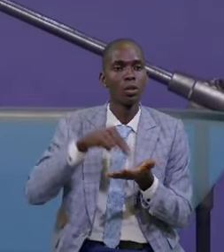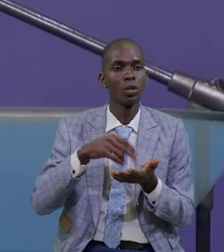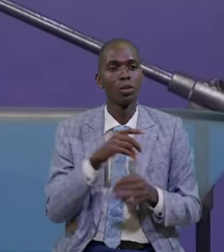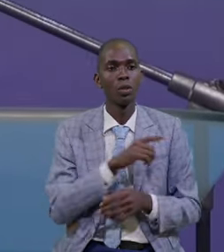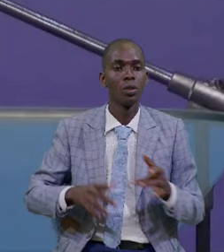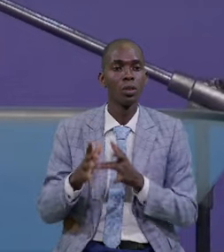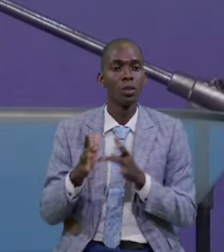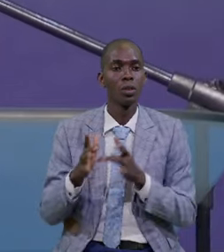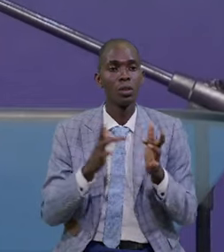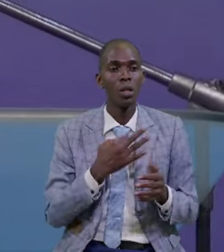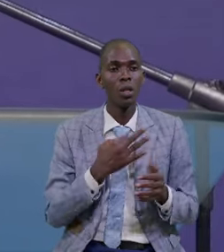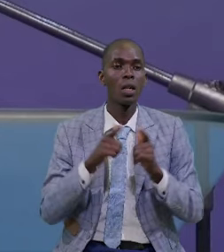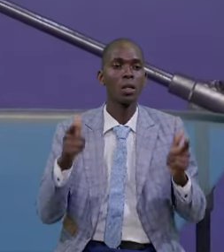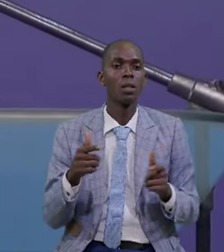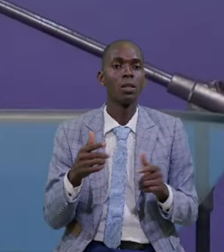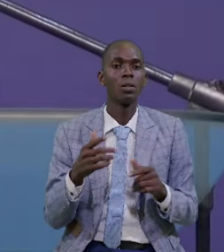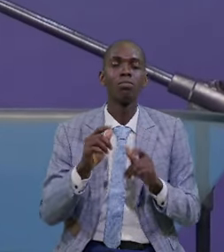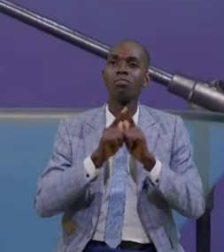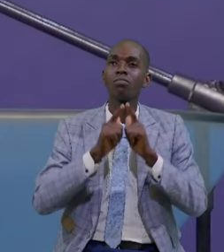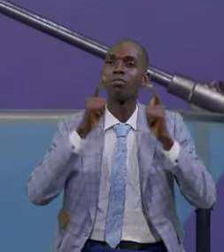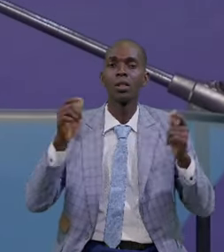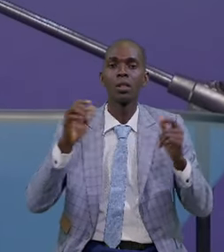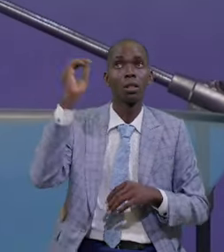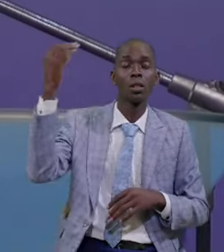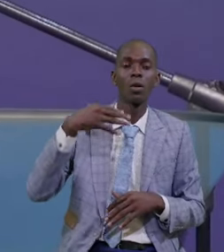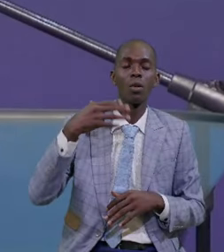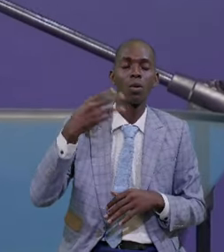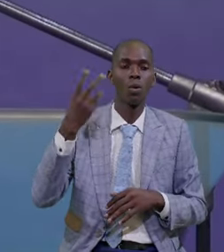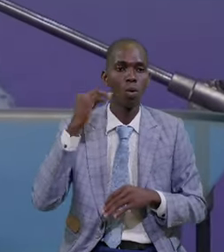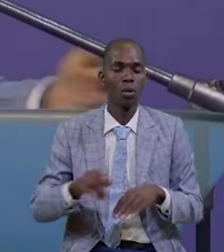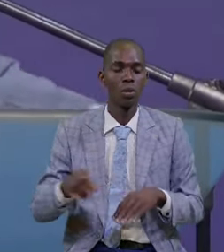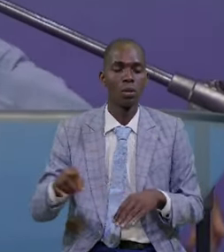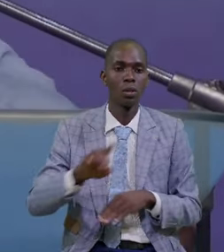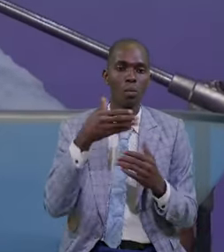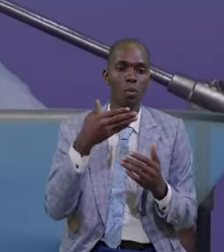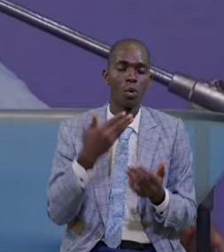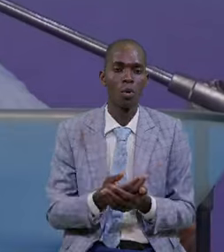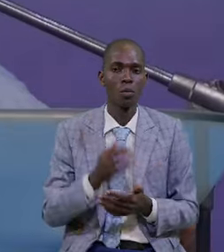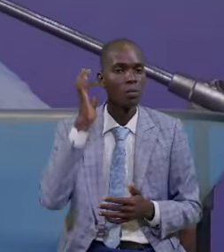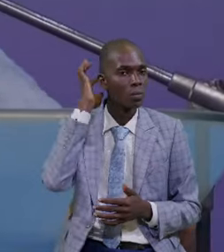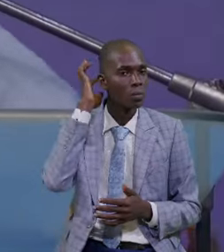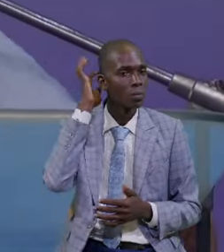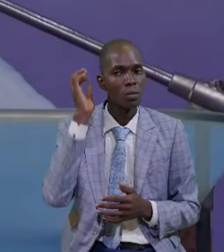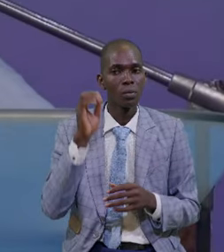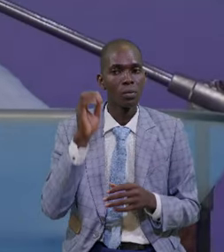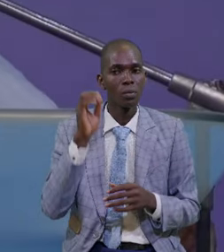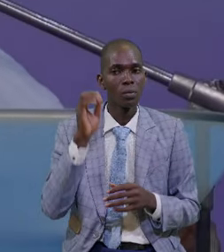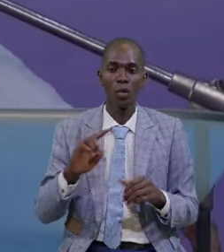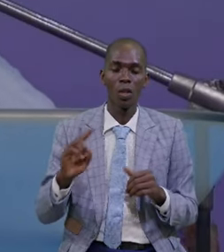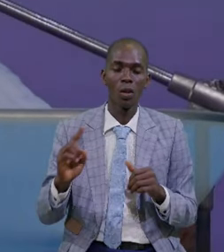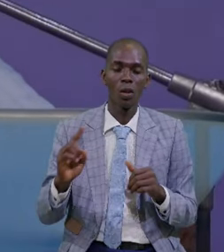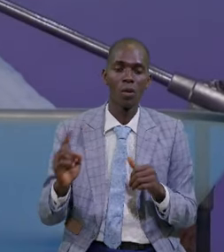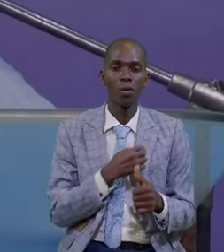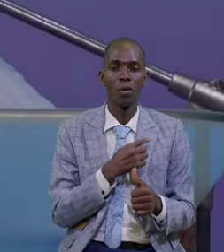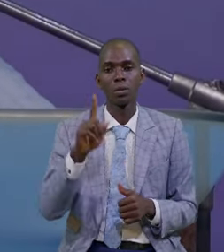and great grace was upon them all. 1 Thessalonians chapter 1, reading